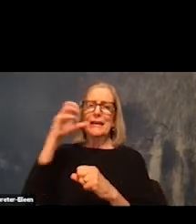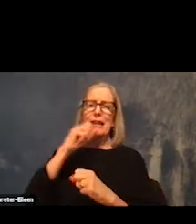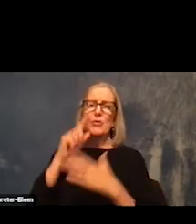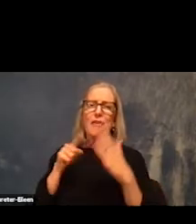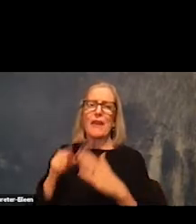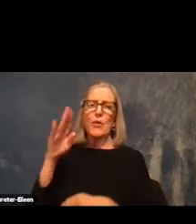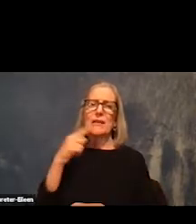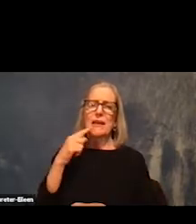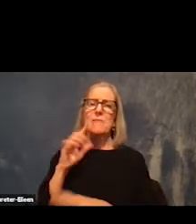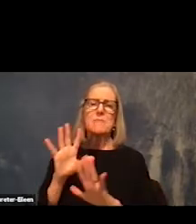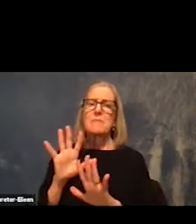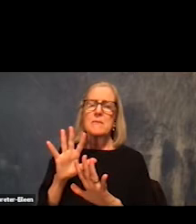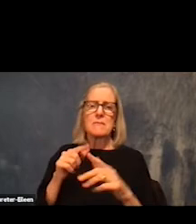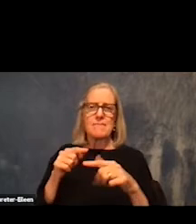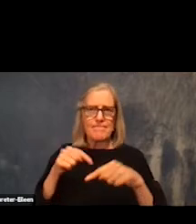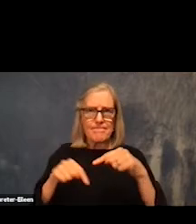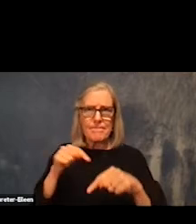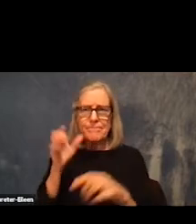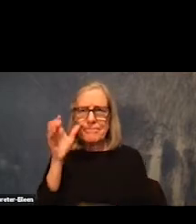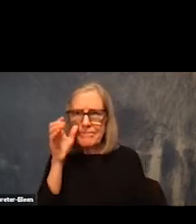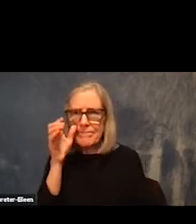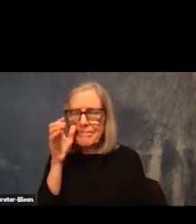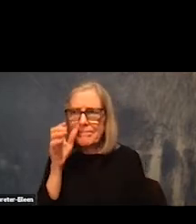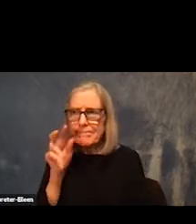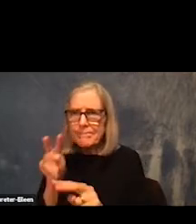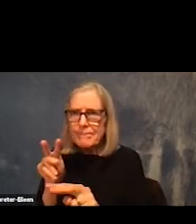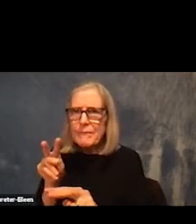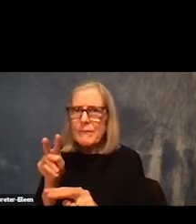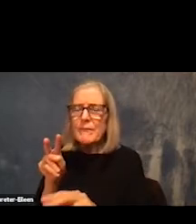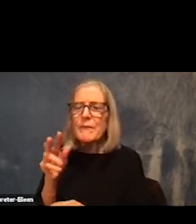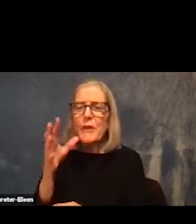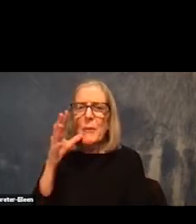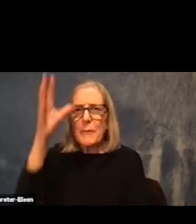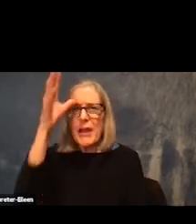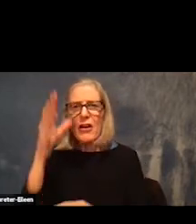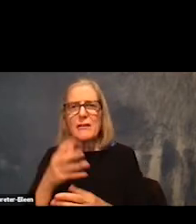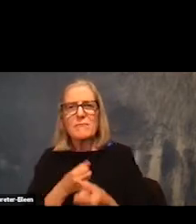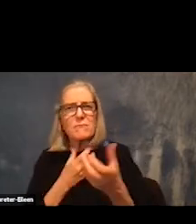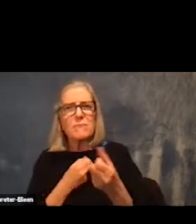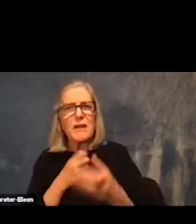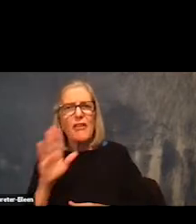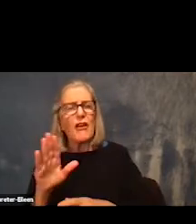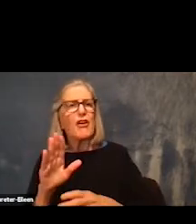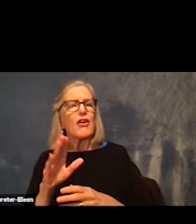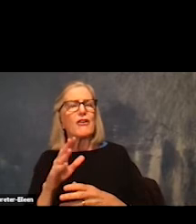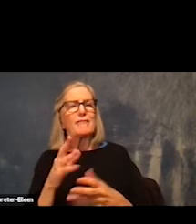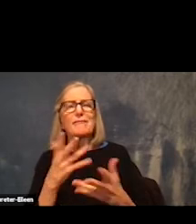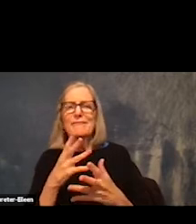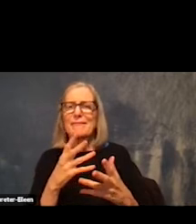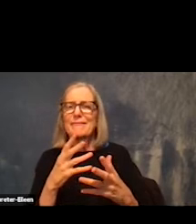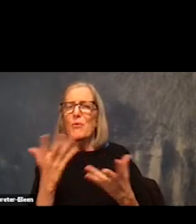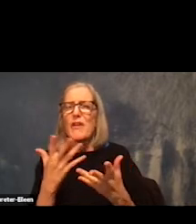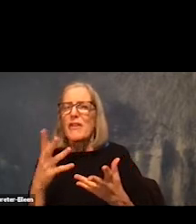them the benefit of the doubt. Give them the benefit of assuming the best intentions.